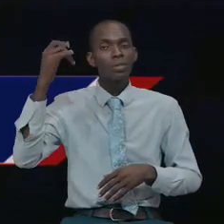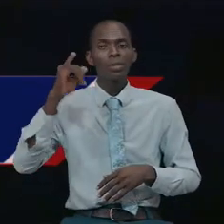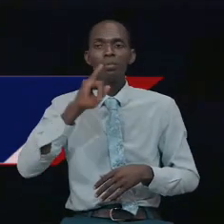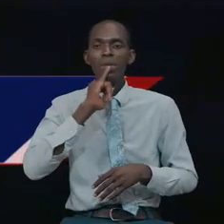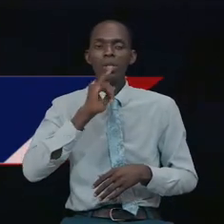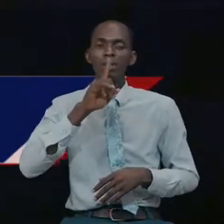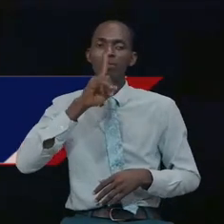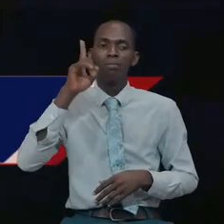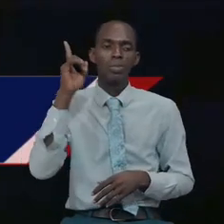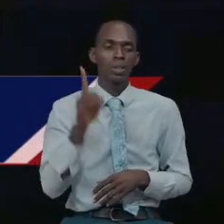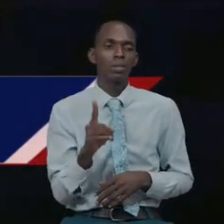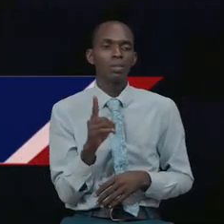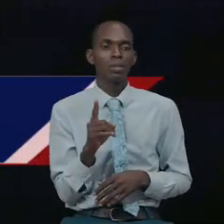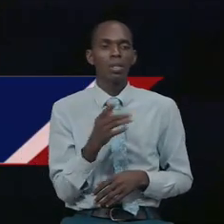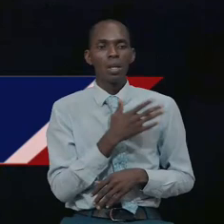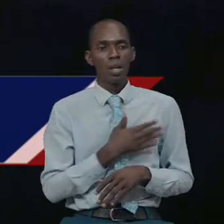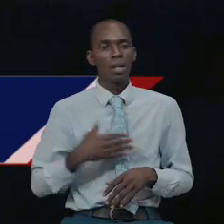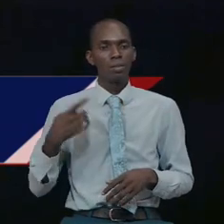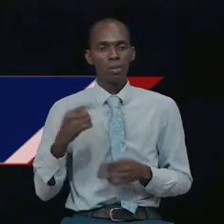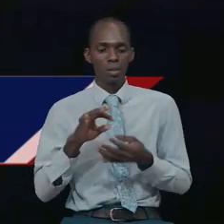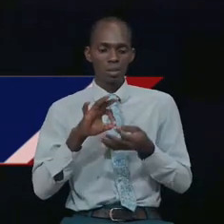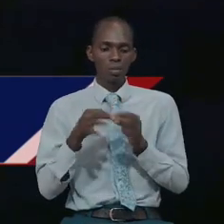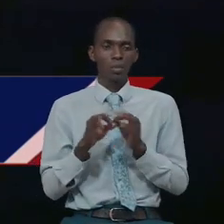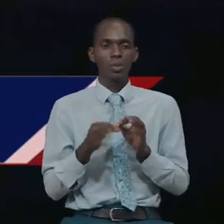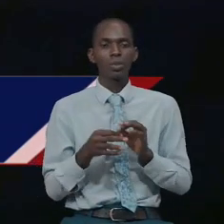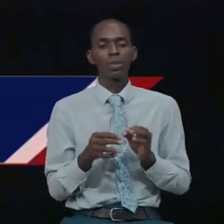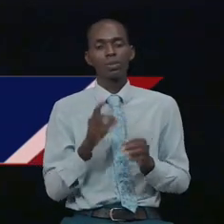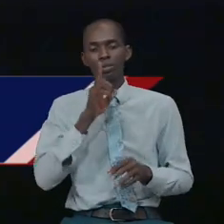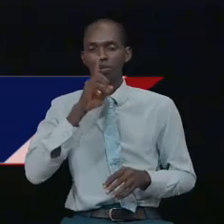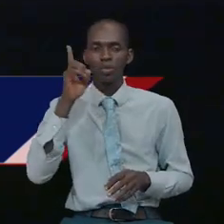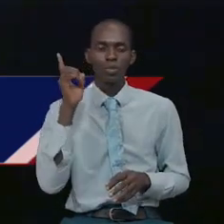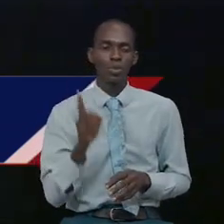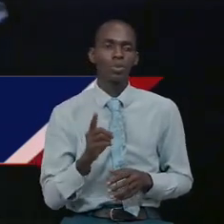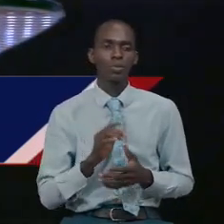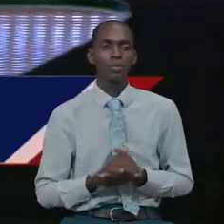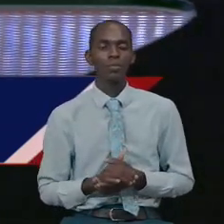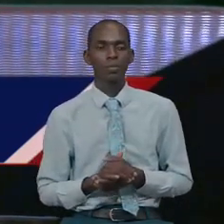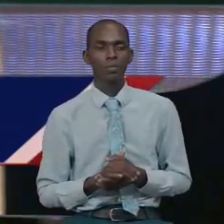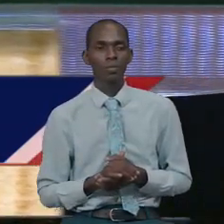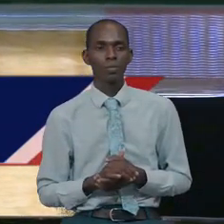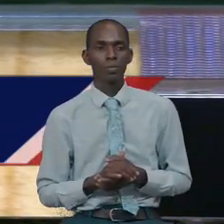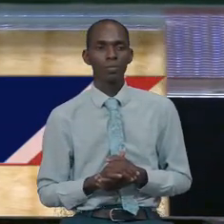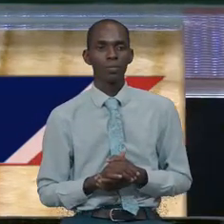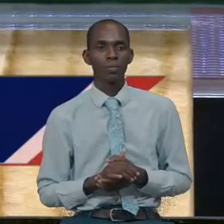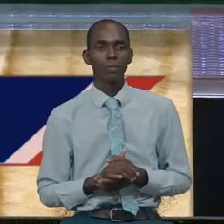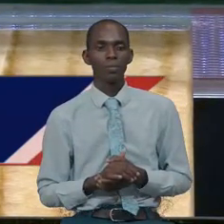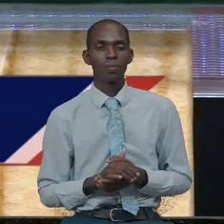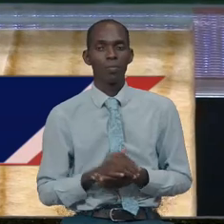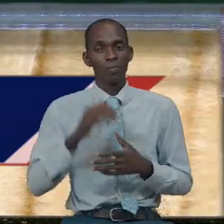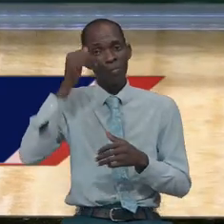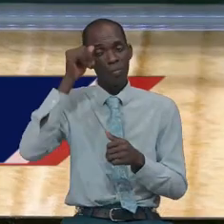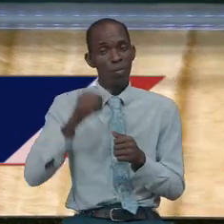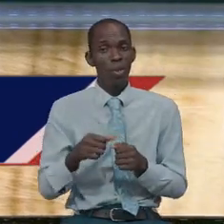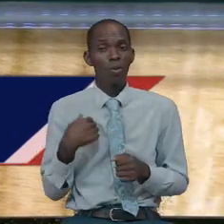the dream is certain, and the interpretation thereof sure. You remember